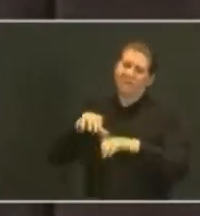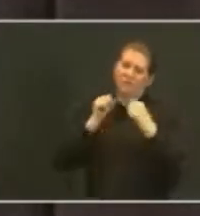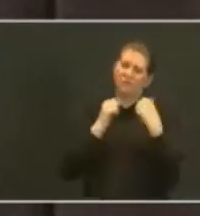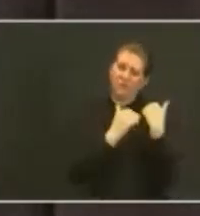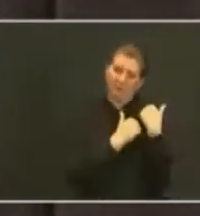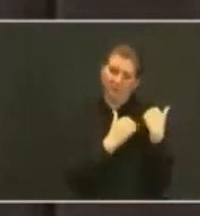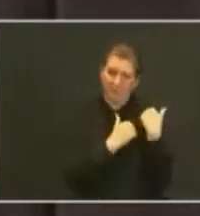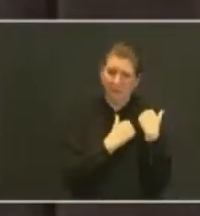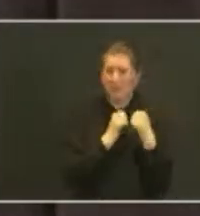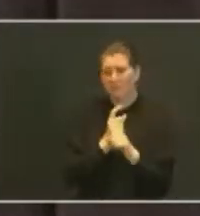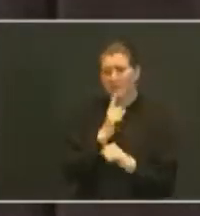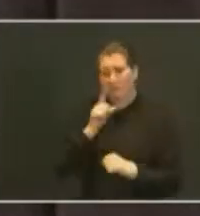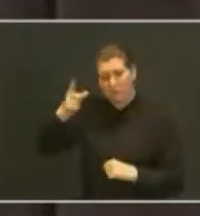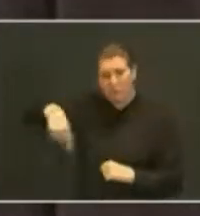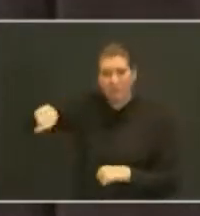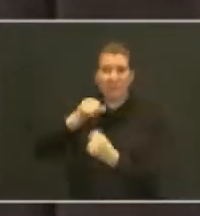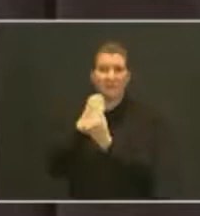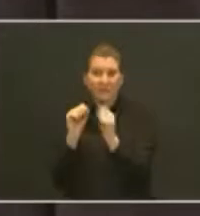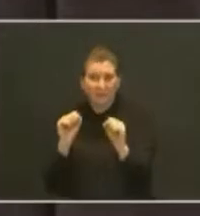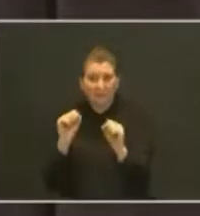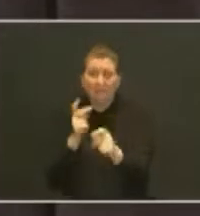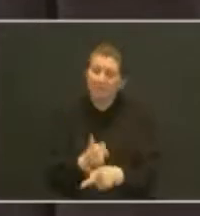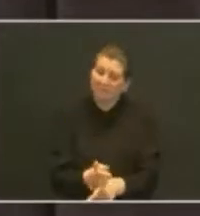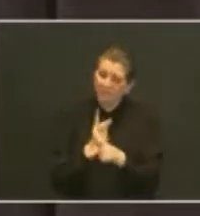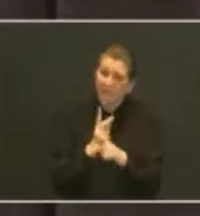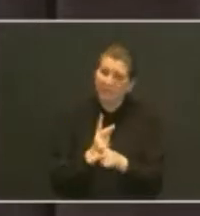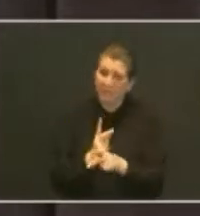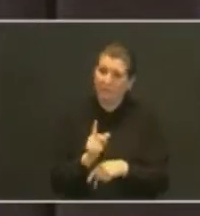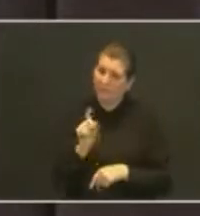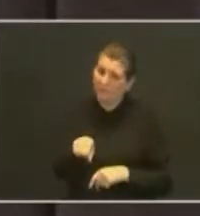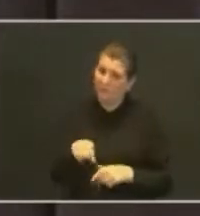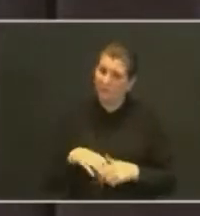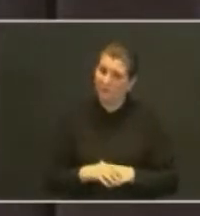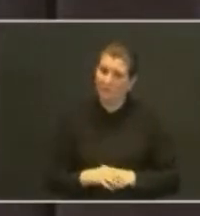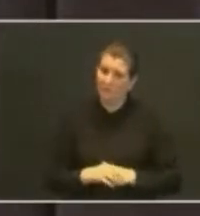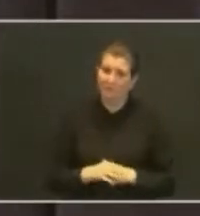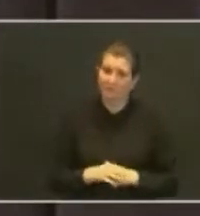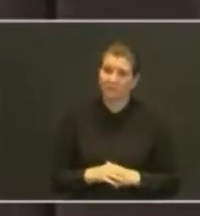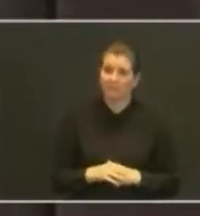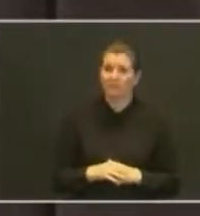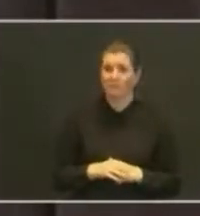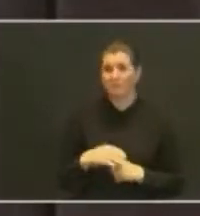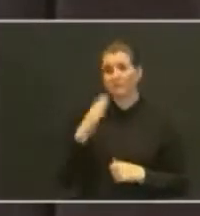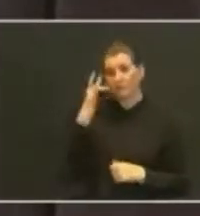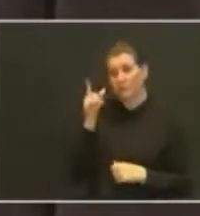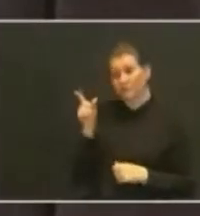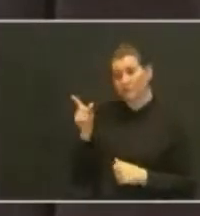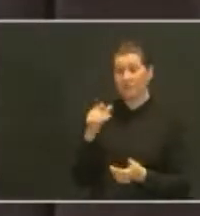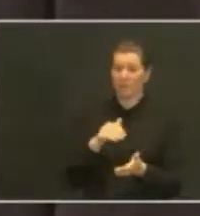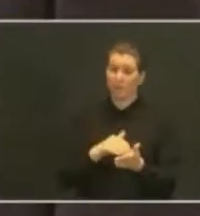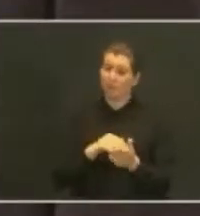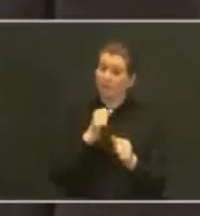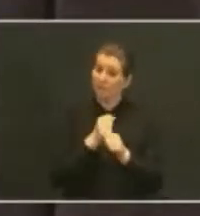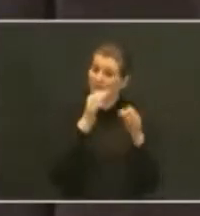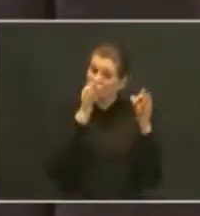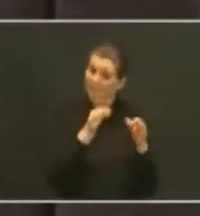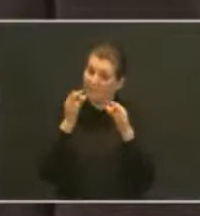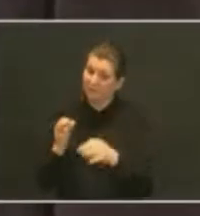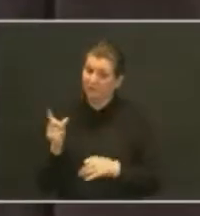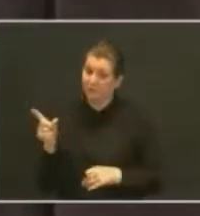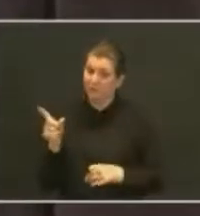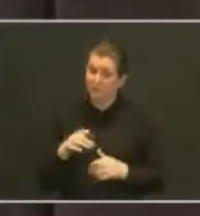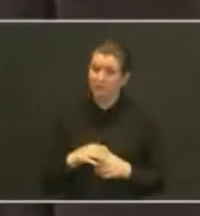will still need to be cautious and rely on the clinical judgment of your clinicians,